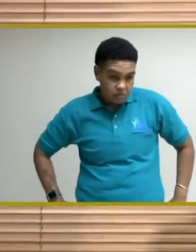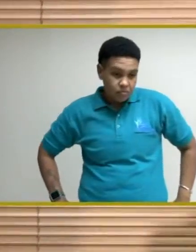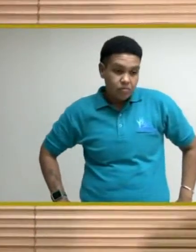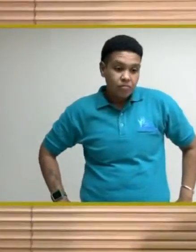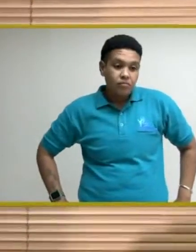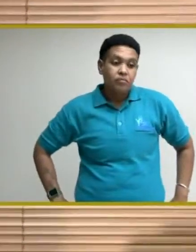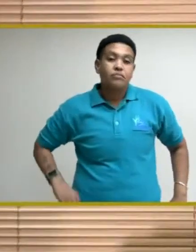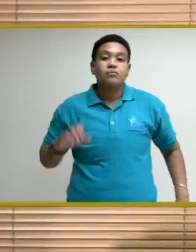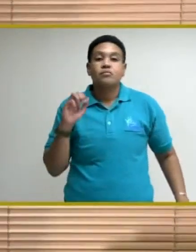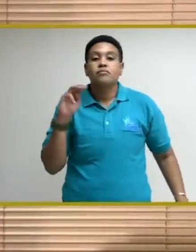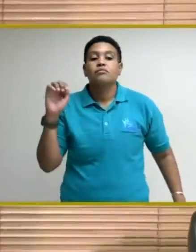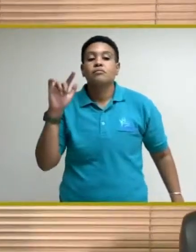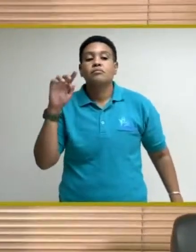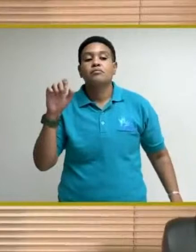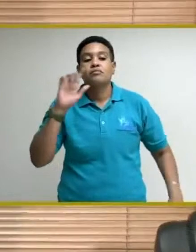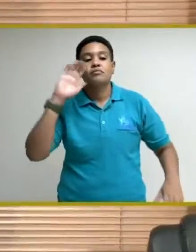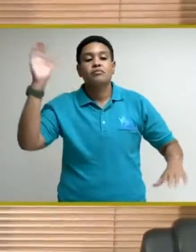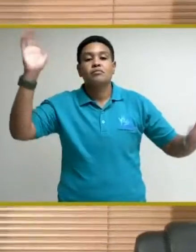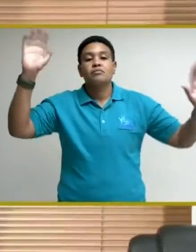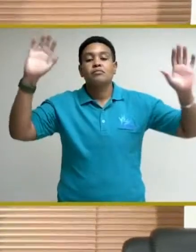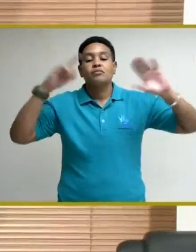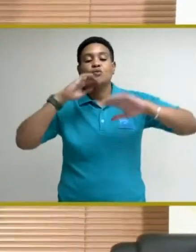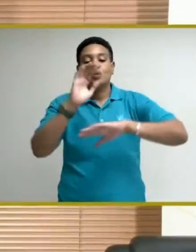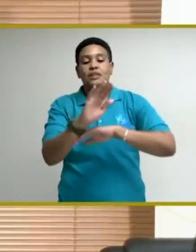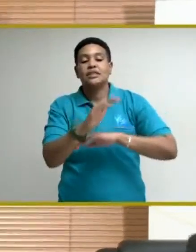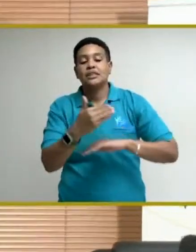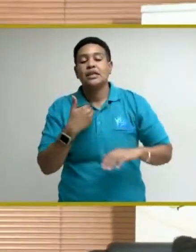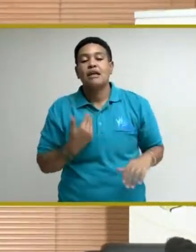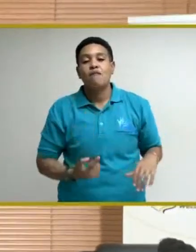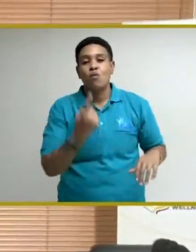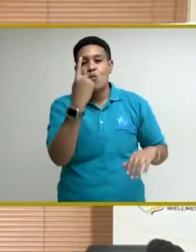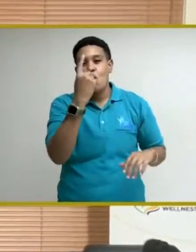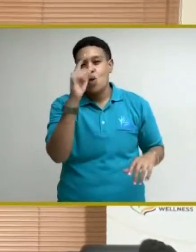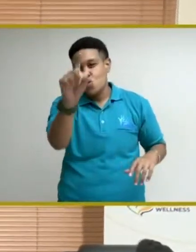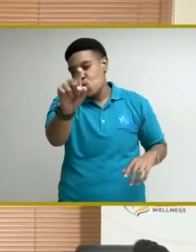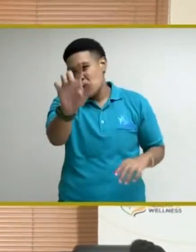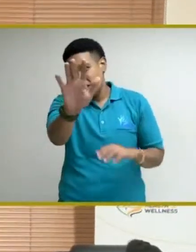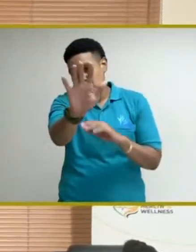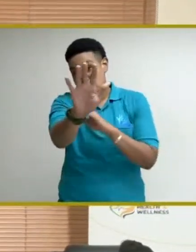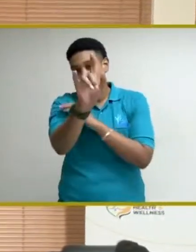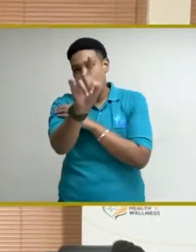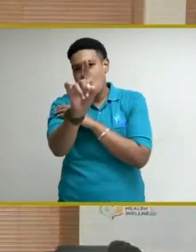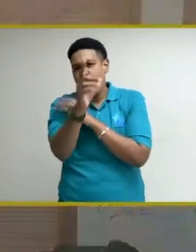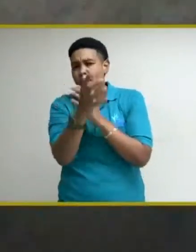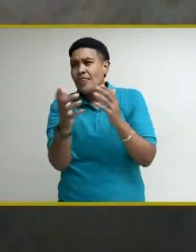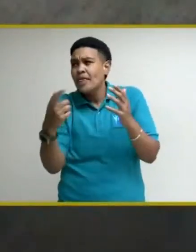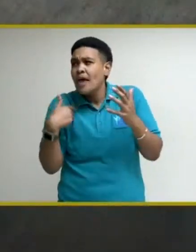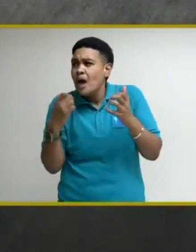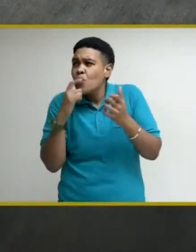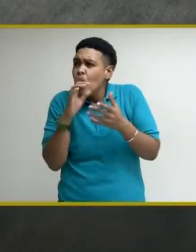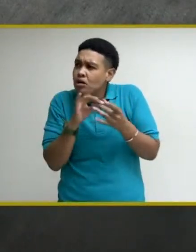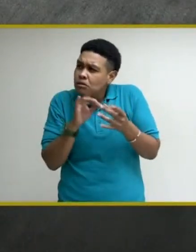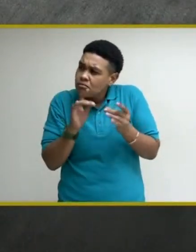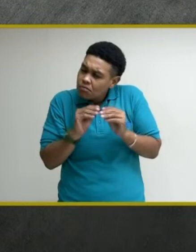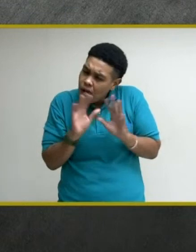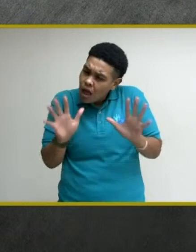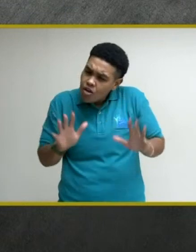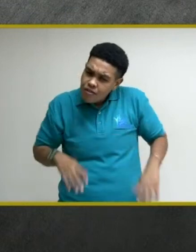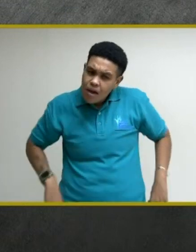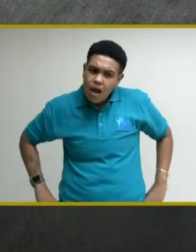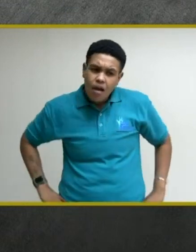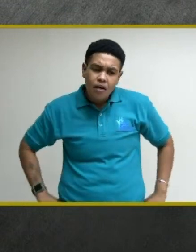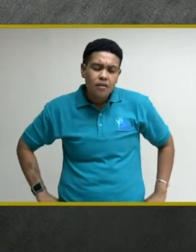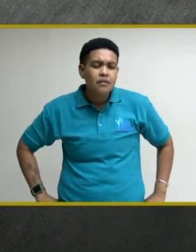Hi, good evening. I have one question and one thing I wanted to clarify.